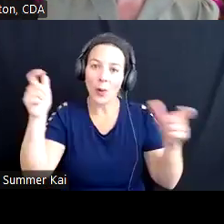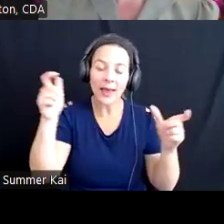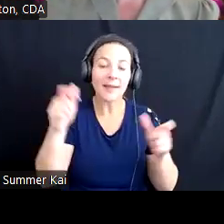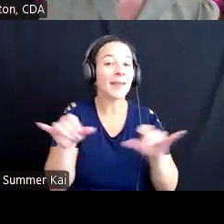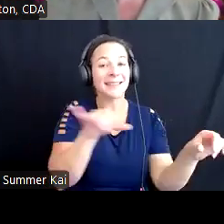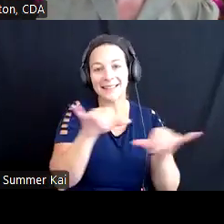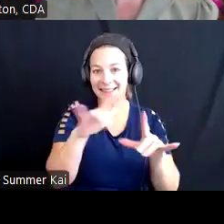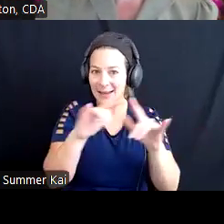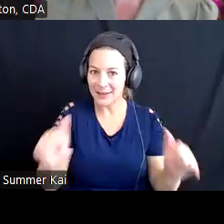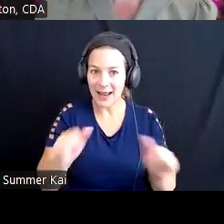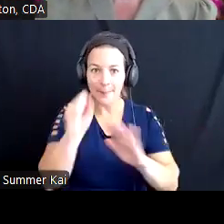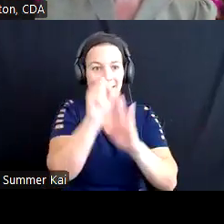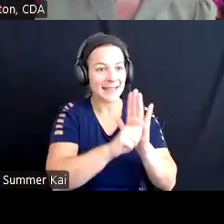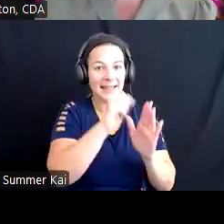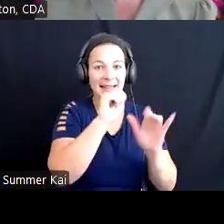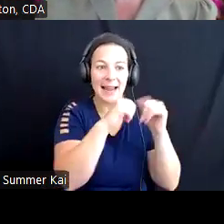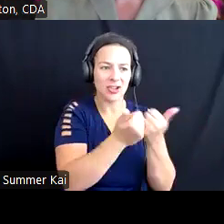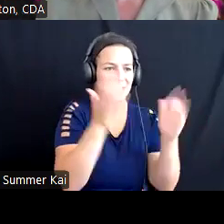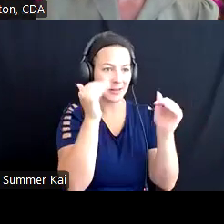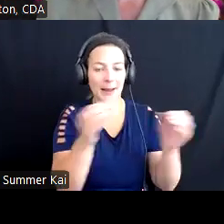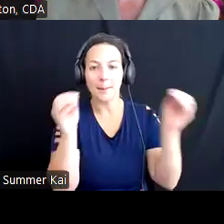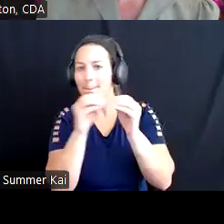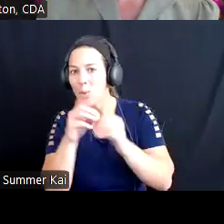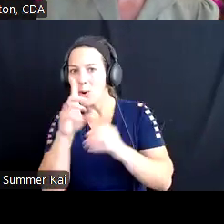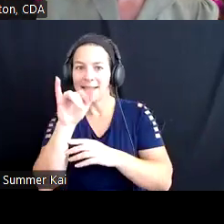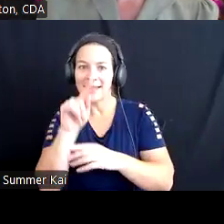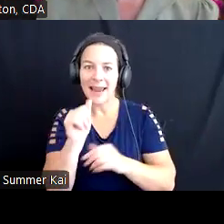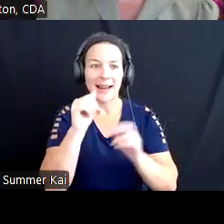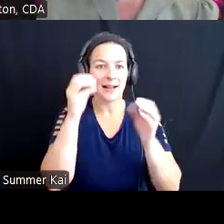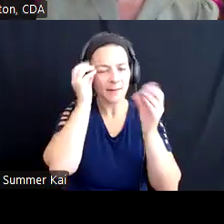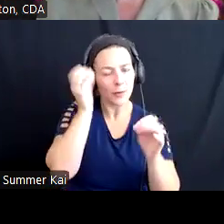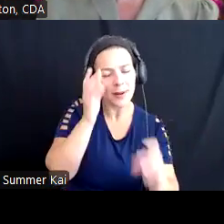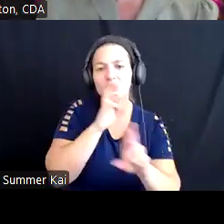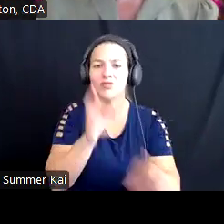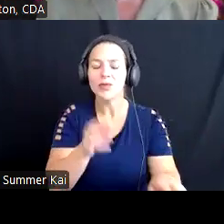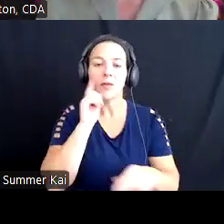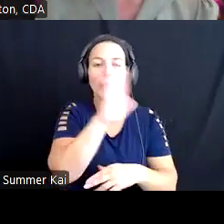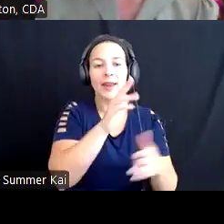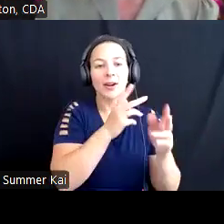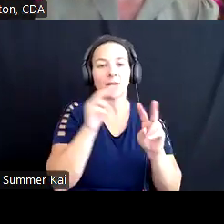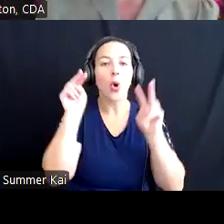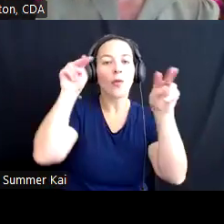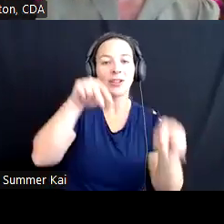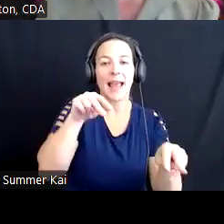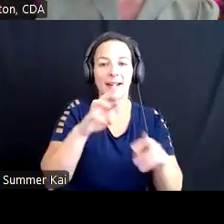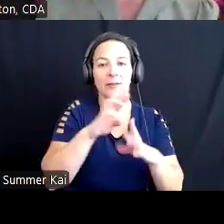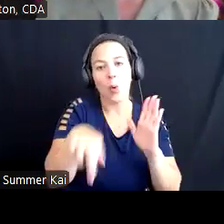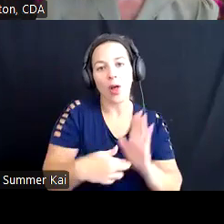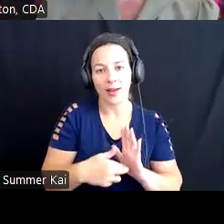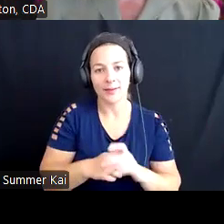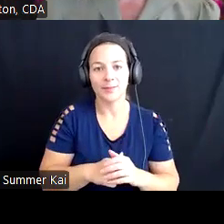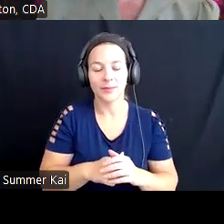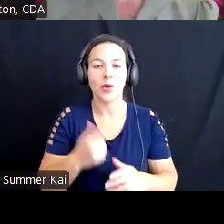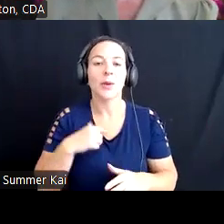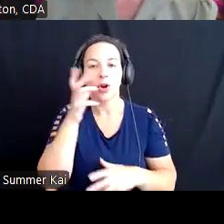agencies expect more data and reporting as part of their oversight role. We also heard about wait